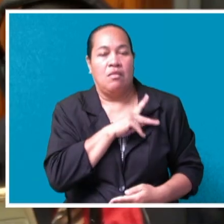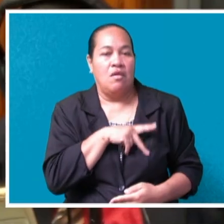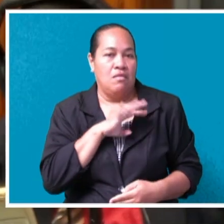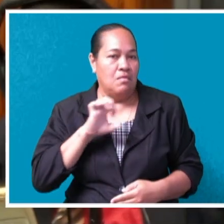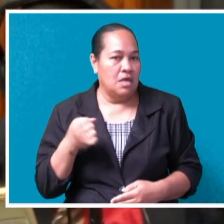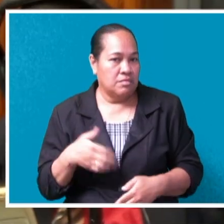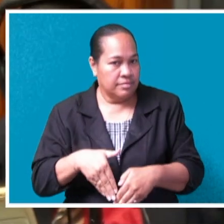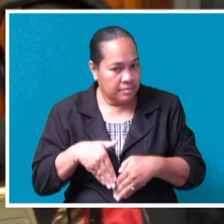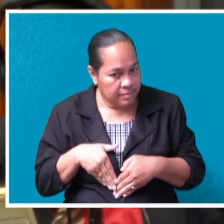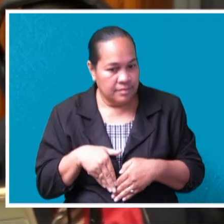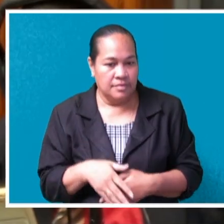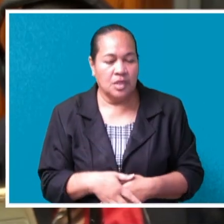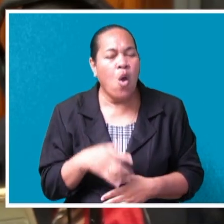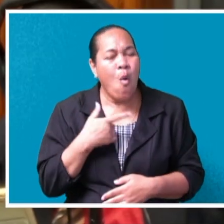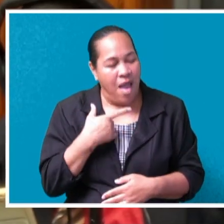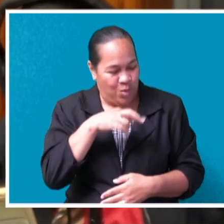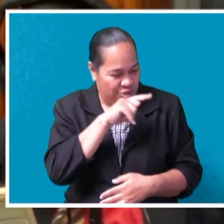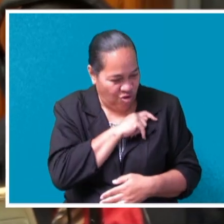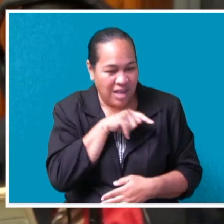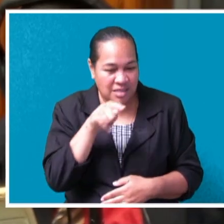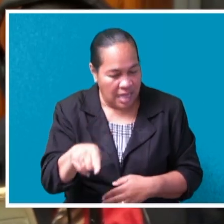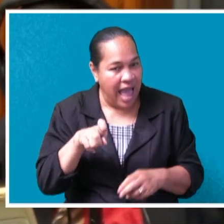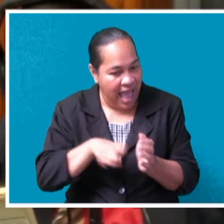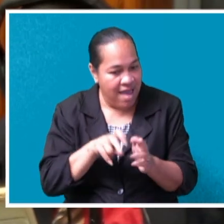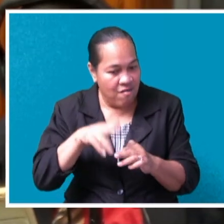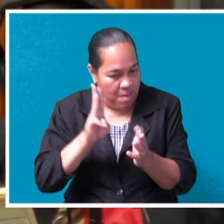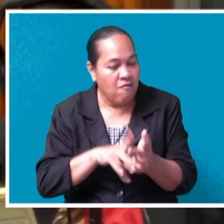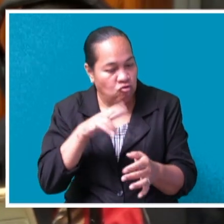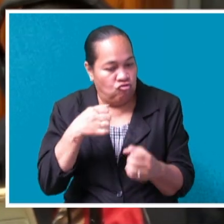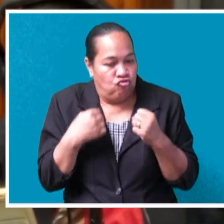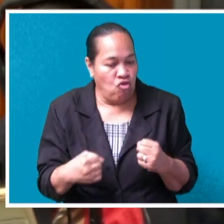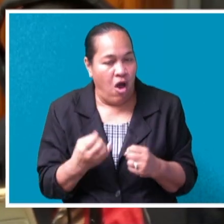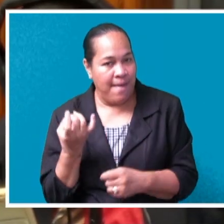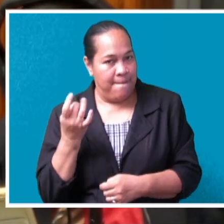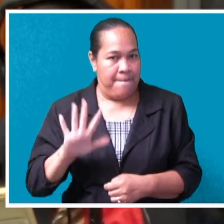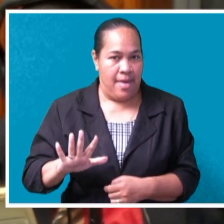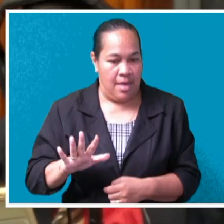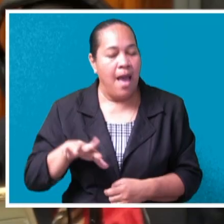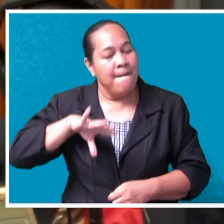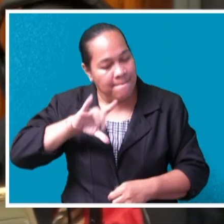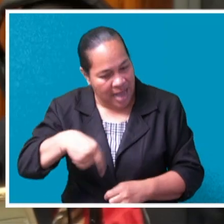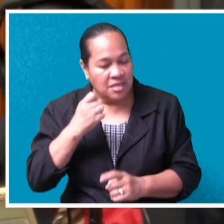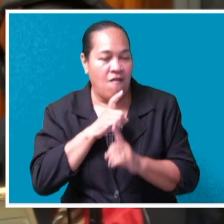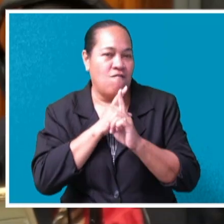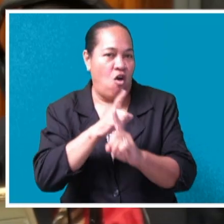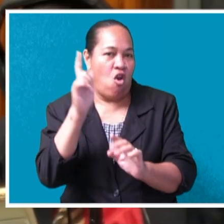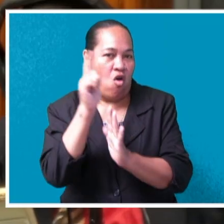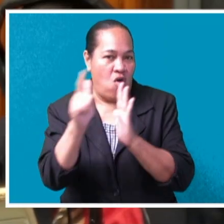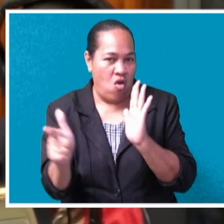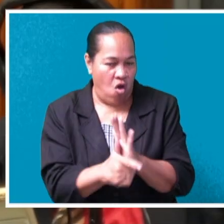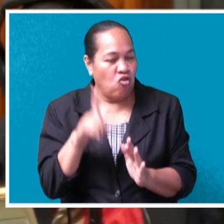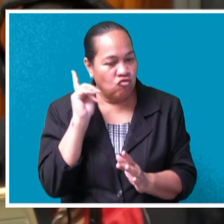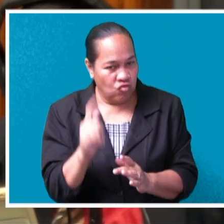fact, we trust our institutions to be strong, and our institutions must follow the rule of law. That is